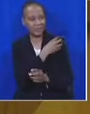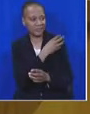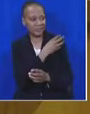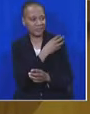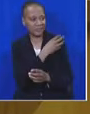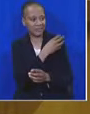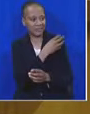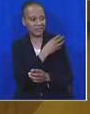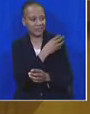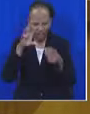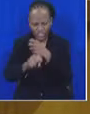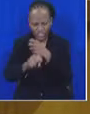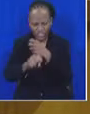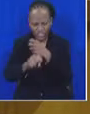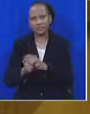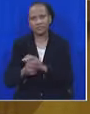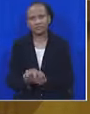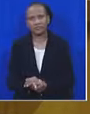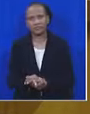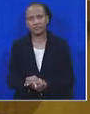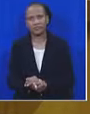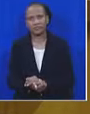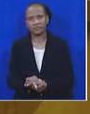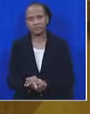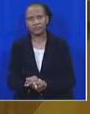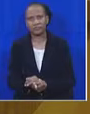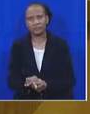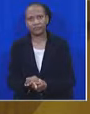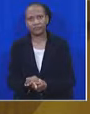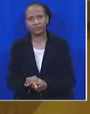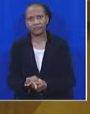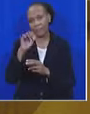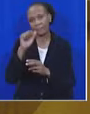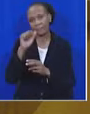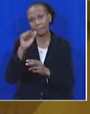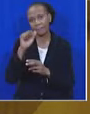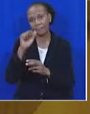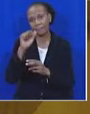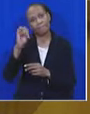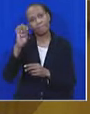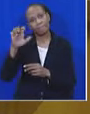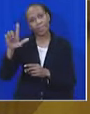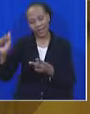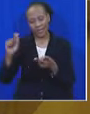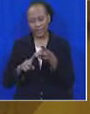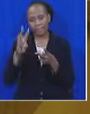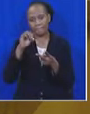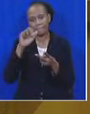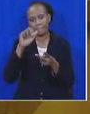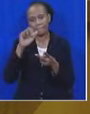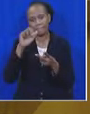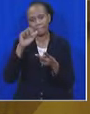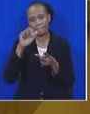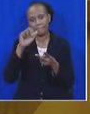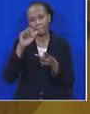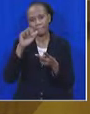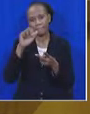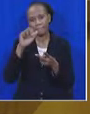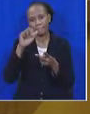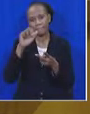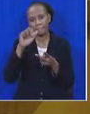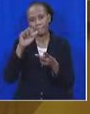can achieve that. And I hope Honorables Manamela and Manana are going to